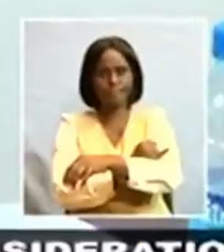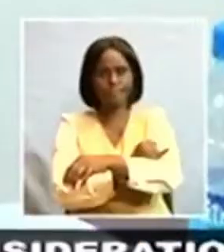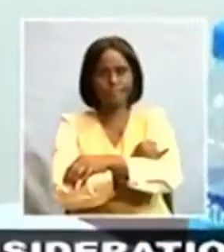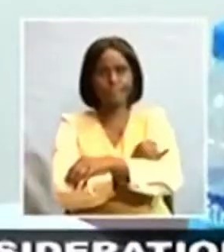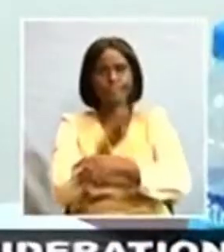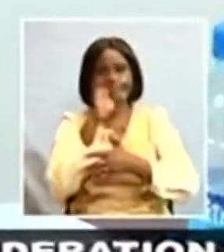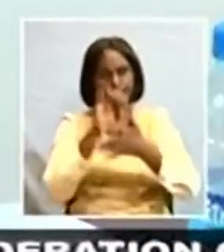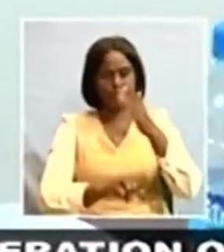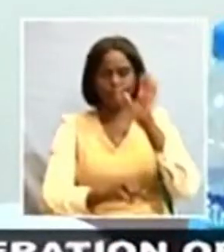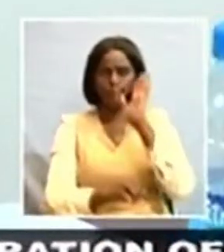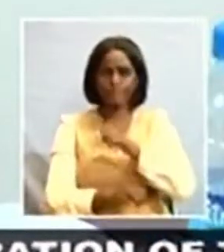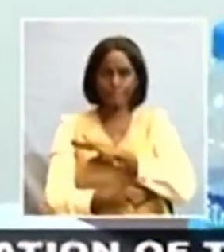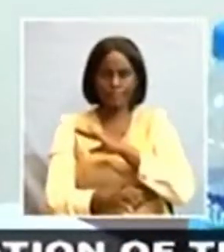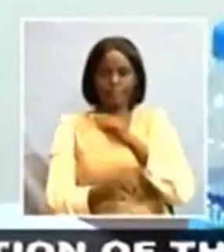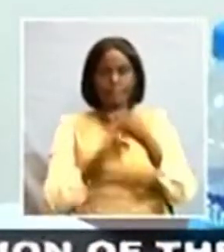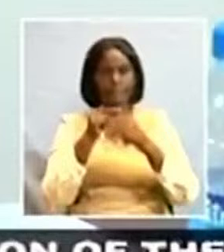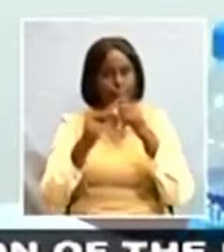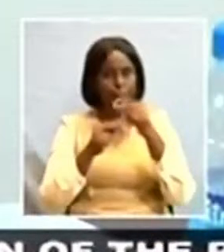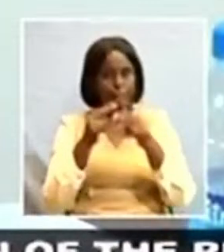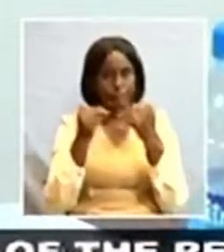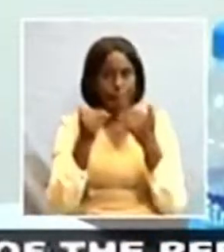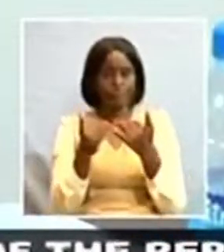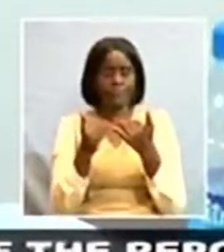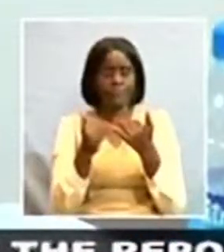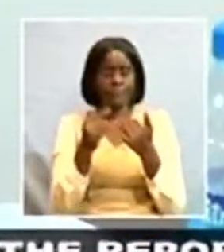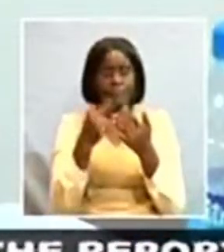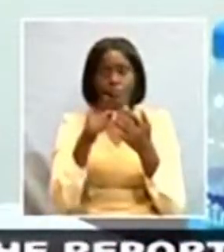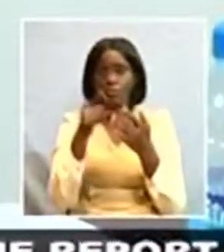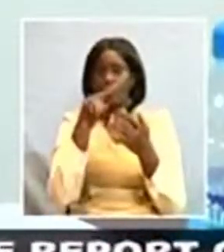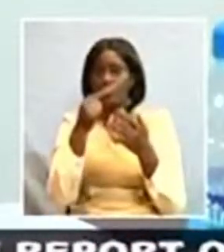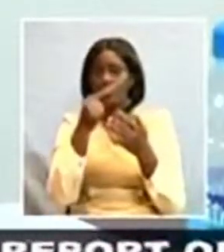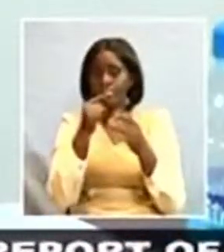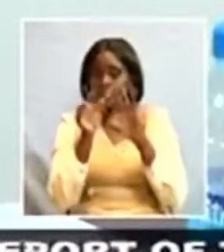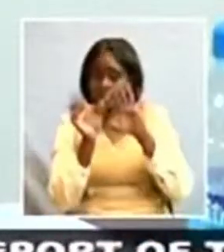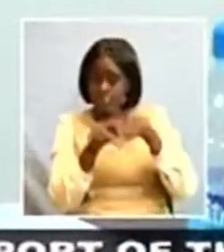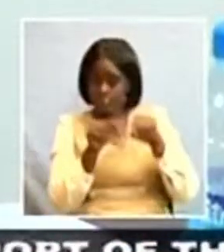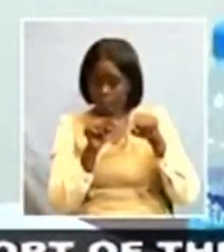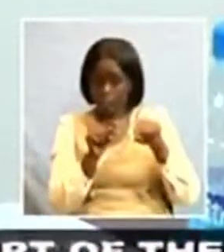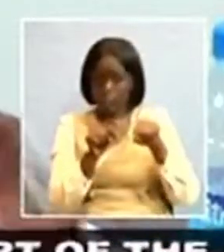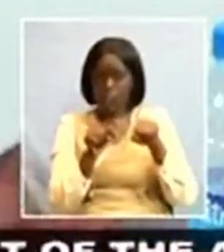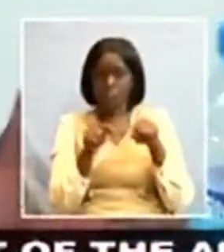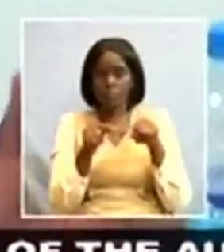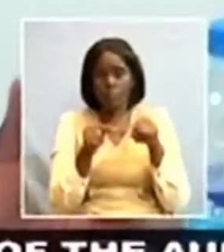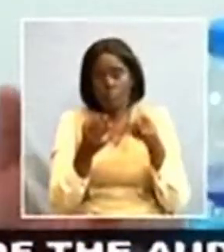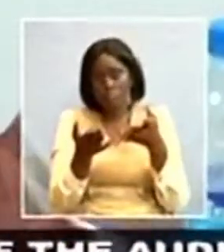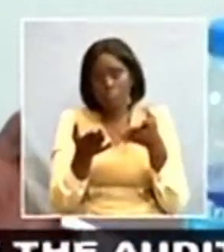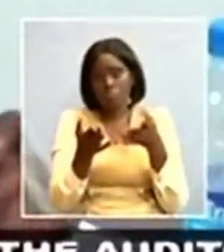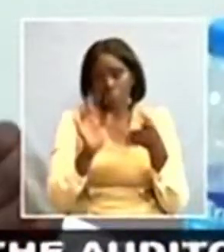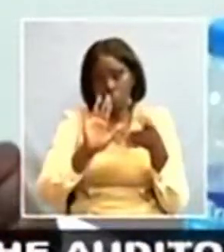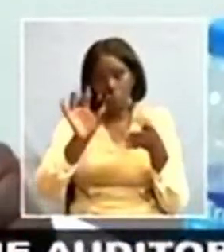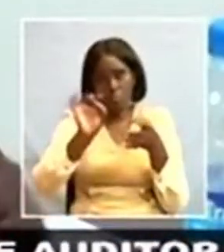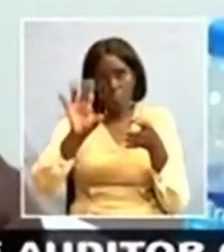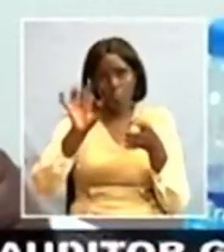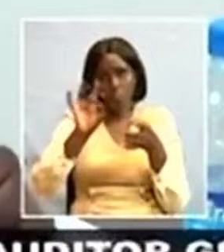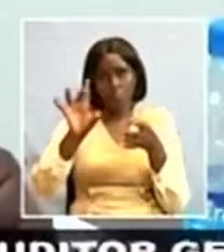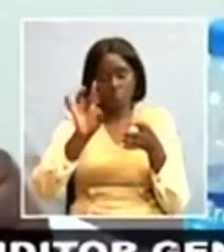is lifted, meaning that what you say beyond this is on your